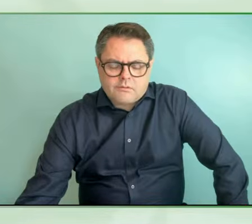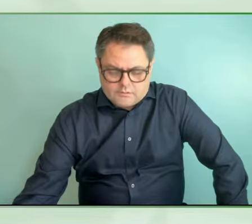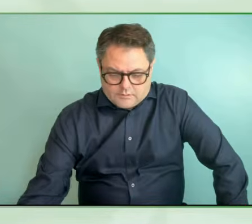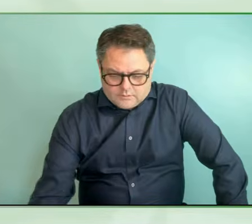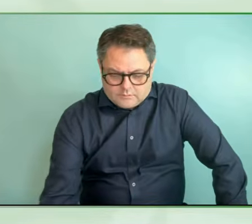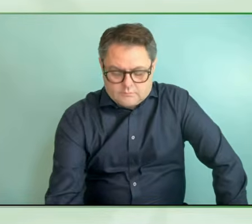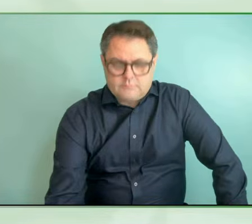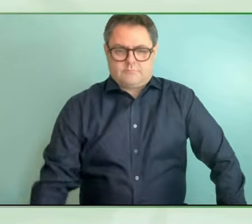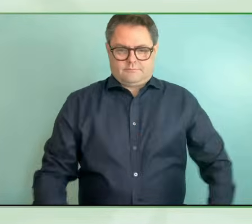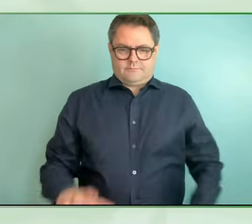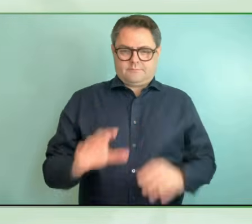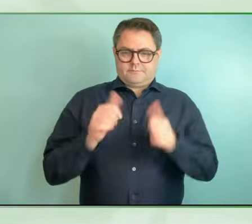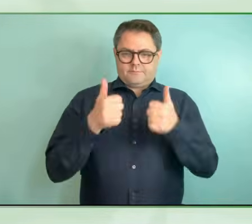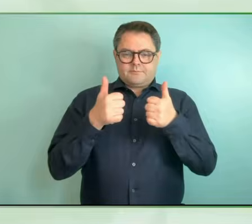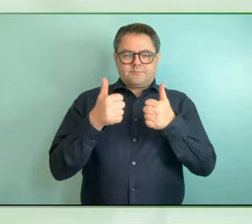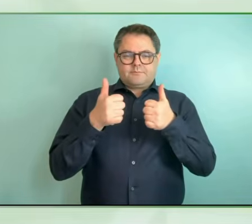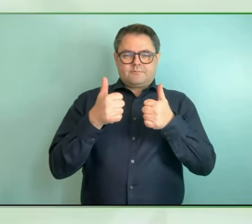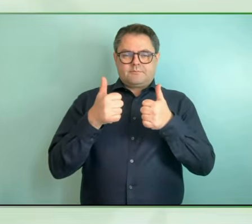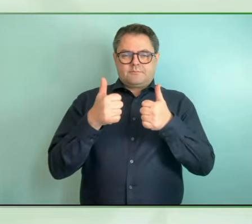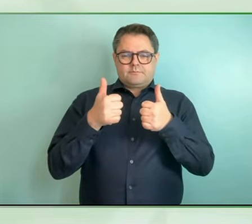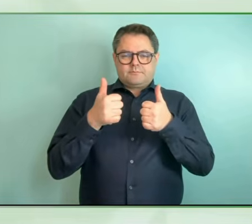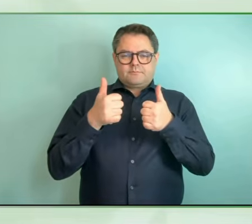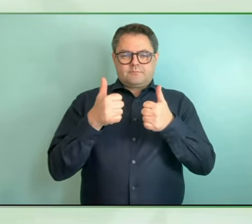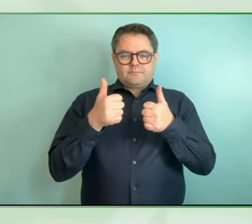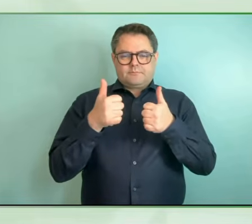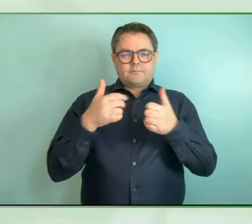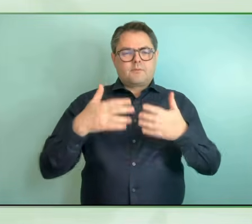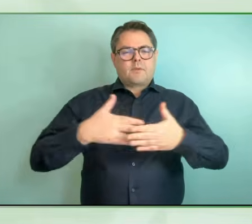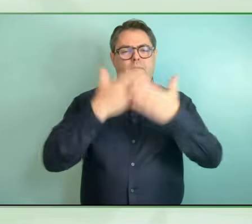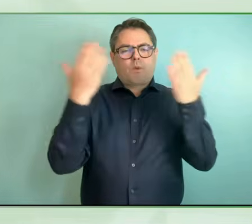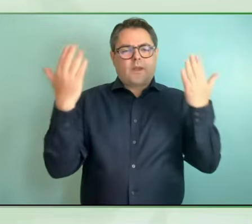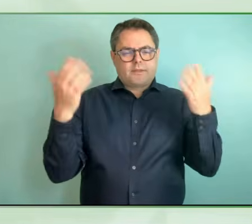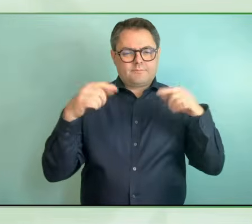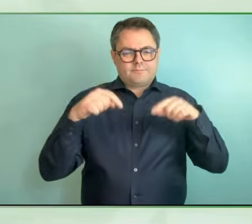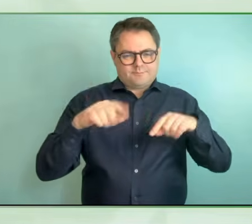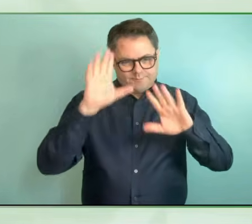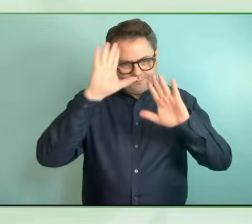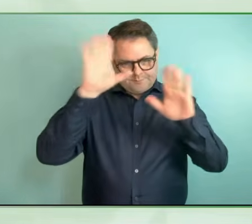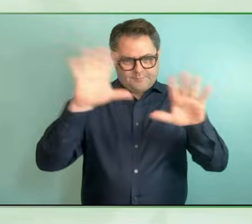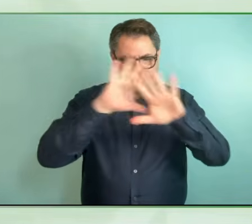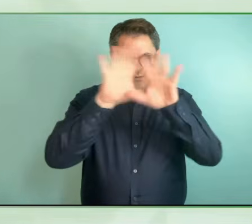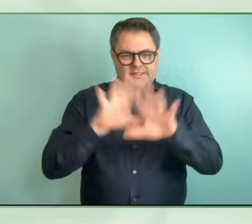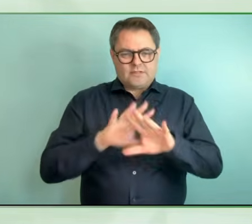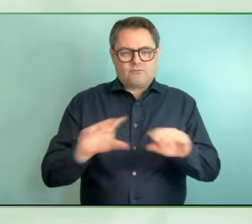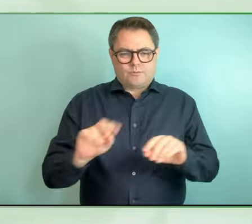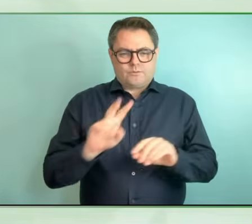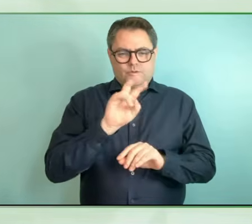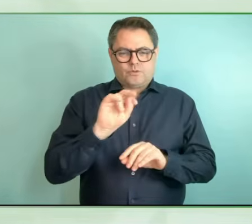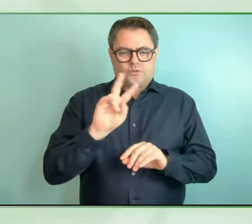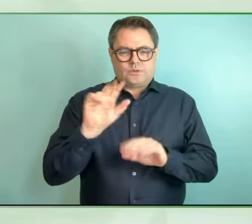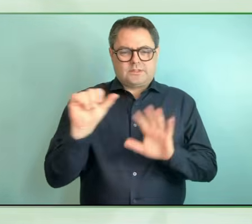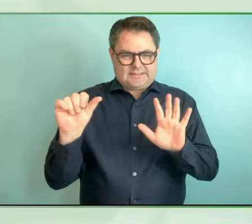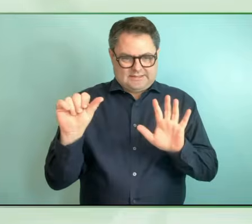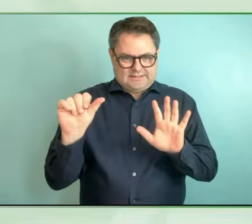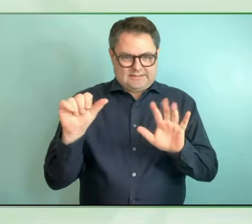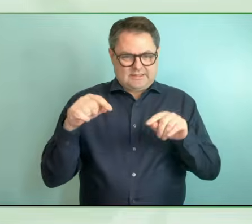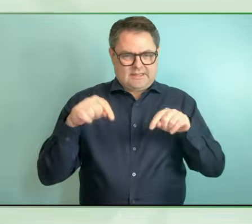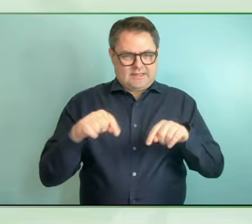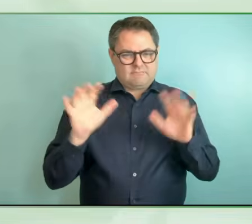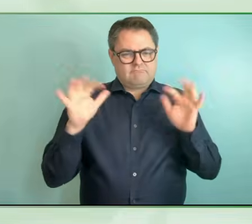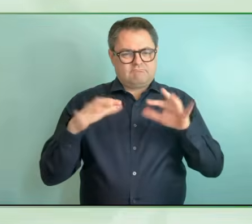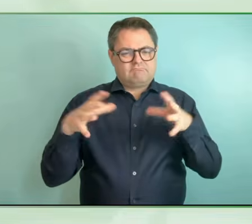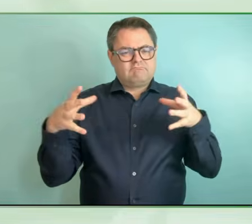Good morning and a warm welcome from the Zero Project Conference 2026. It's the conference on